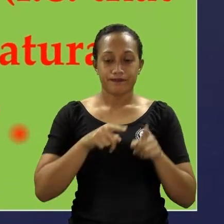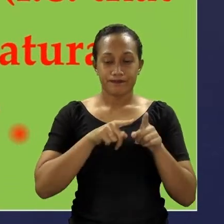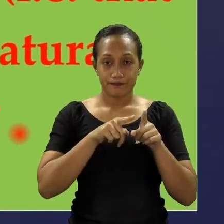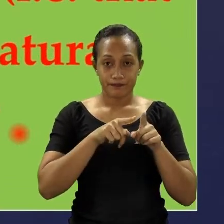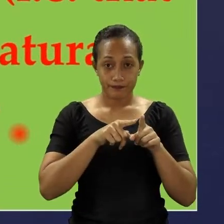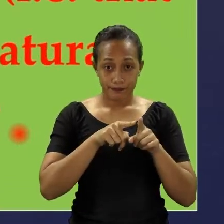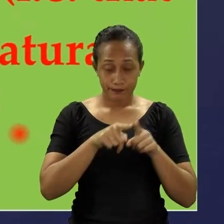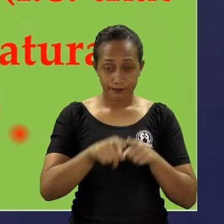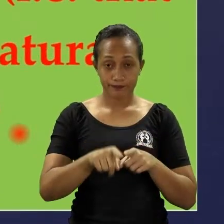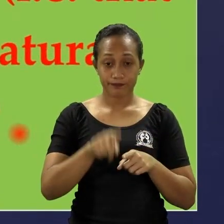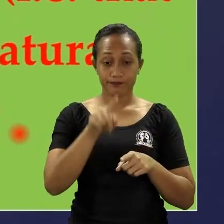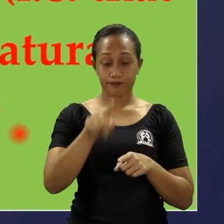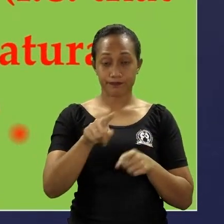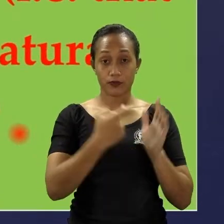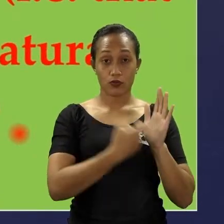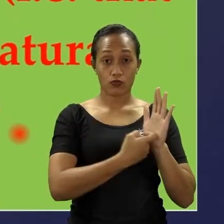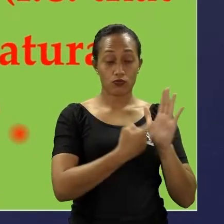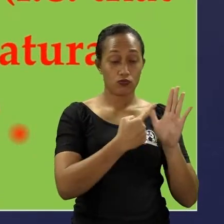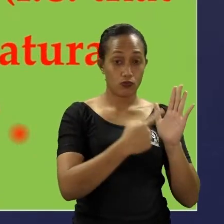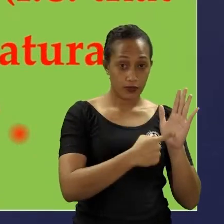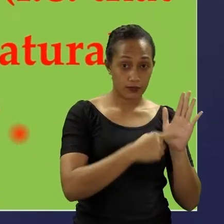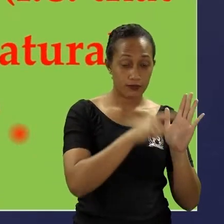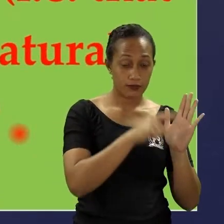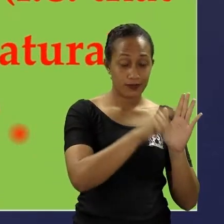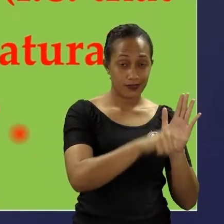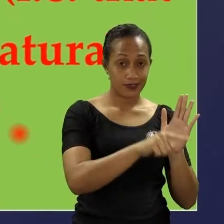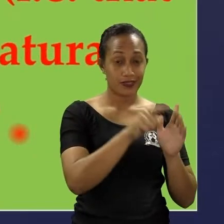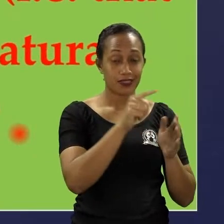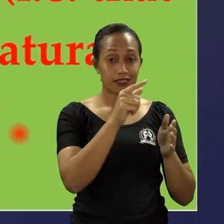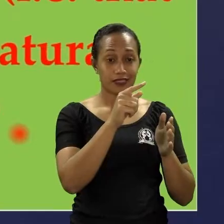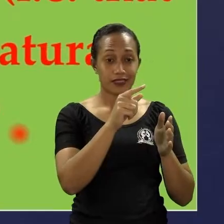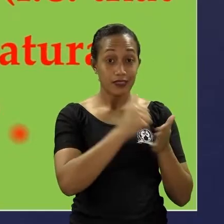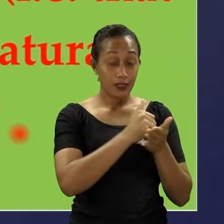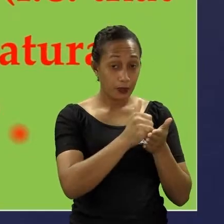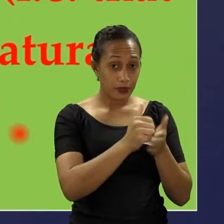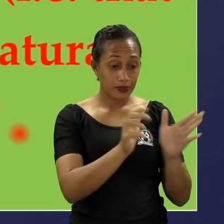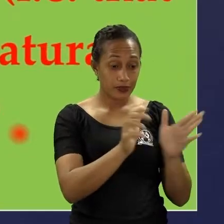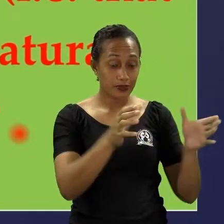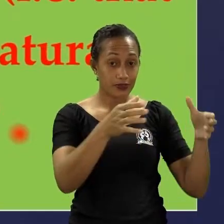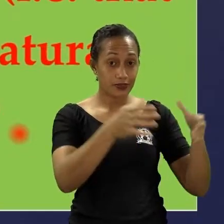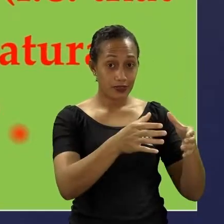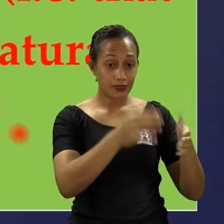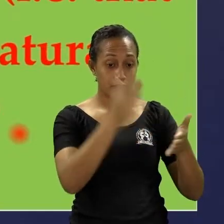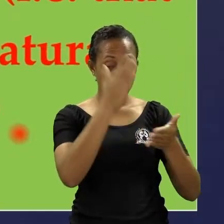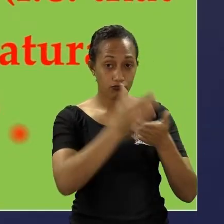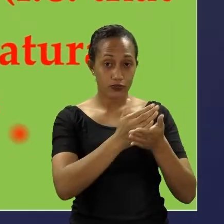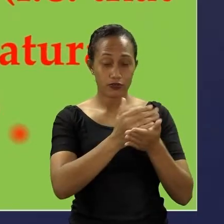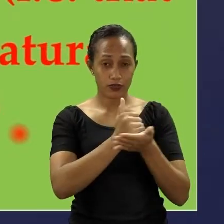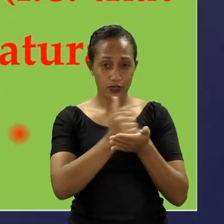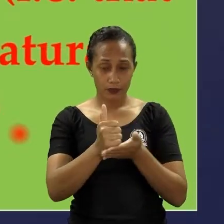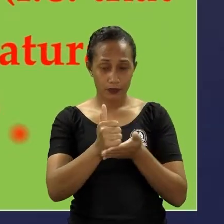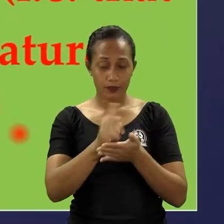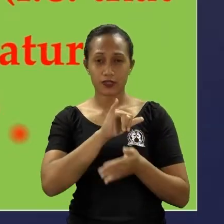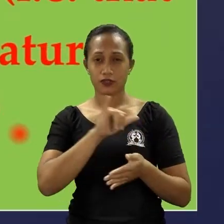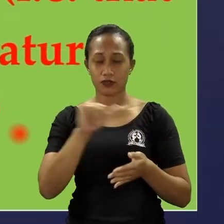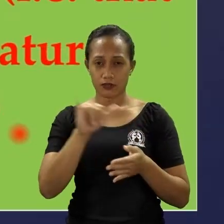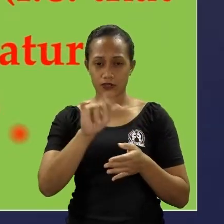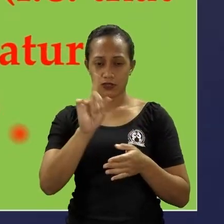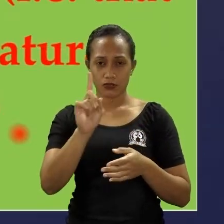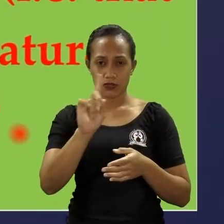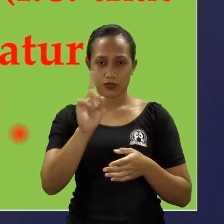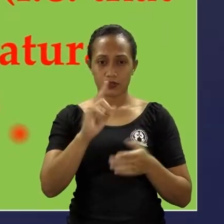Also, rational numbers, these are the set of real numbers which